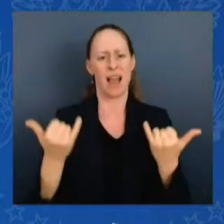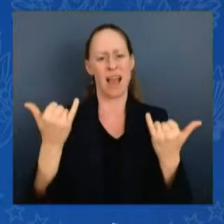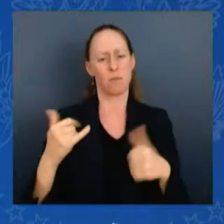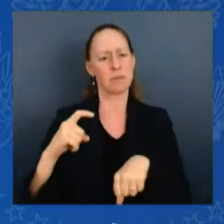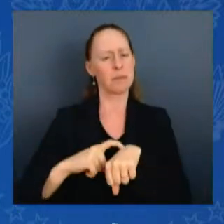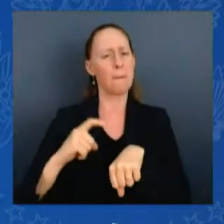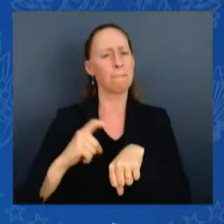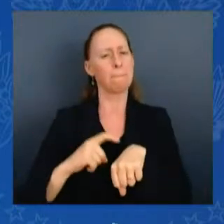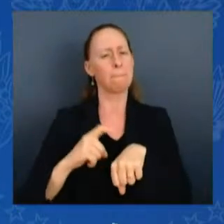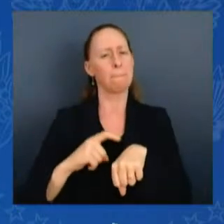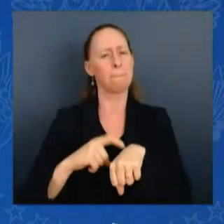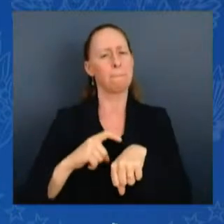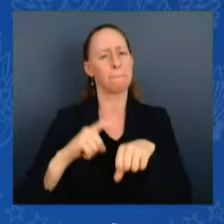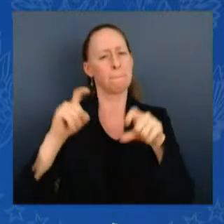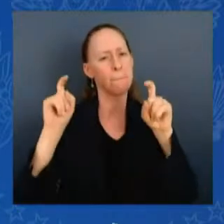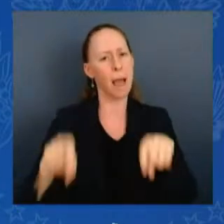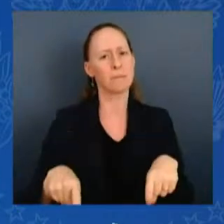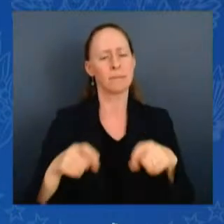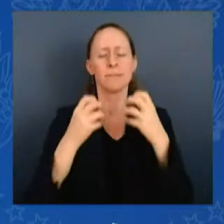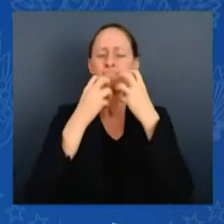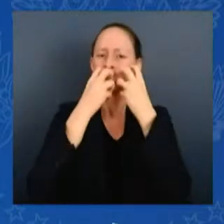is Ukraine.